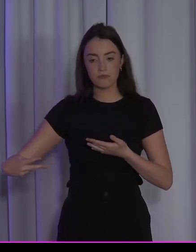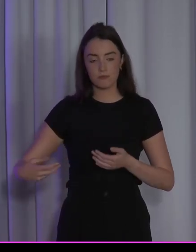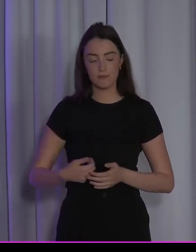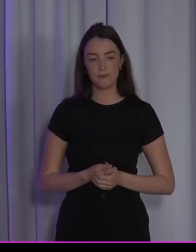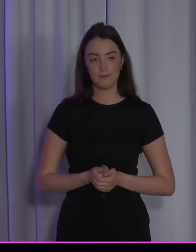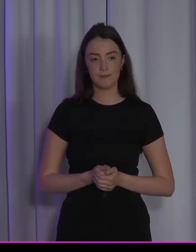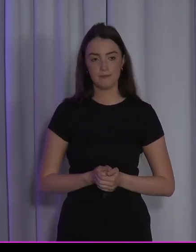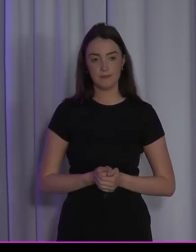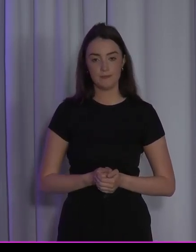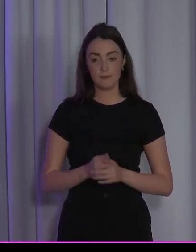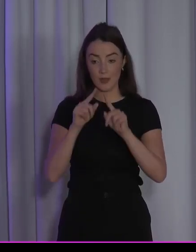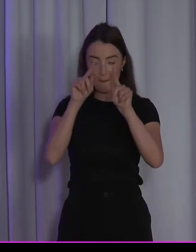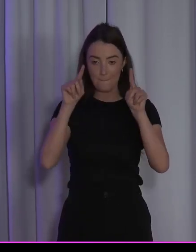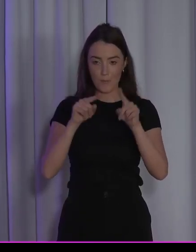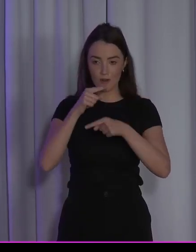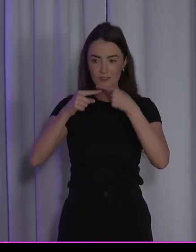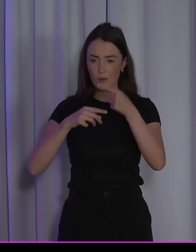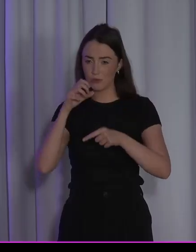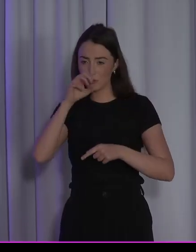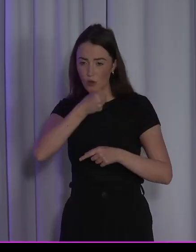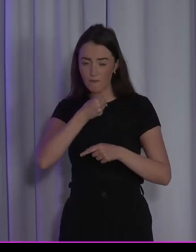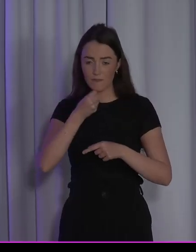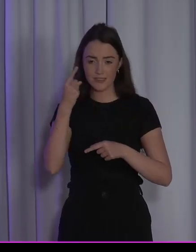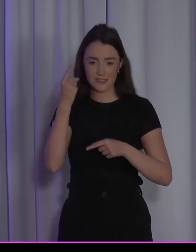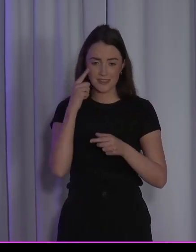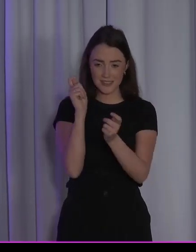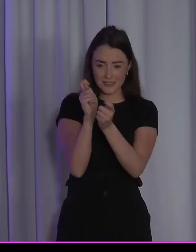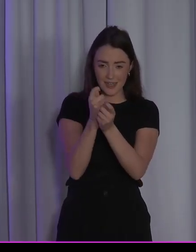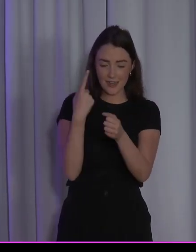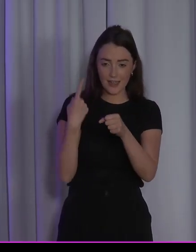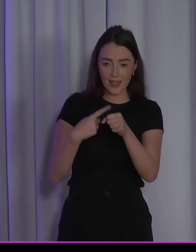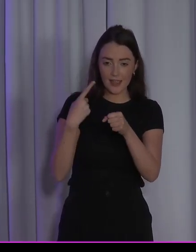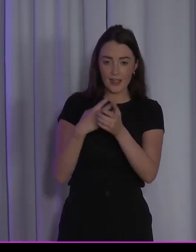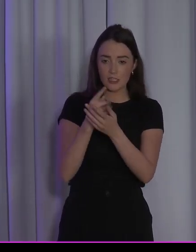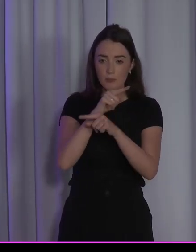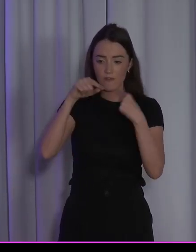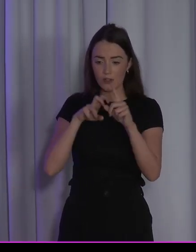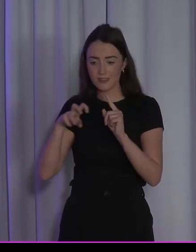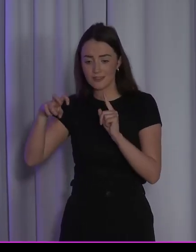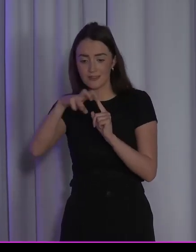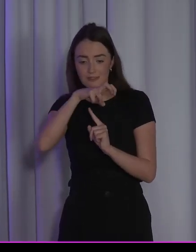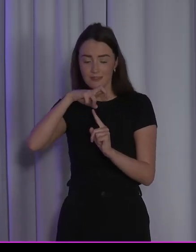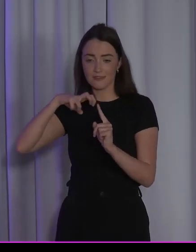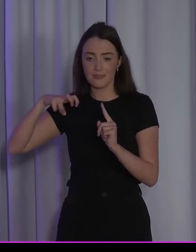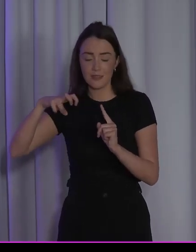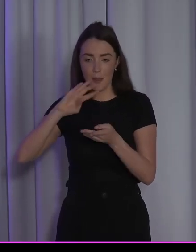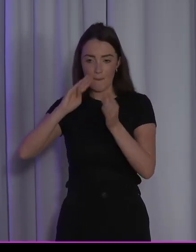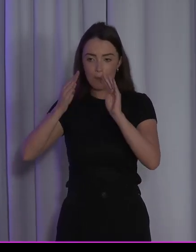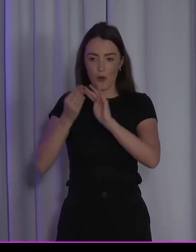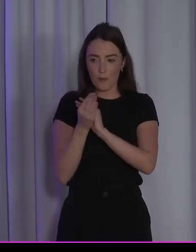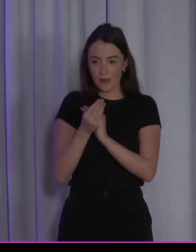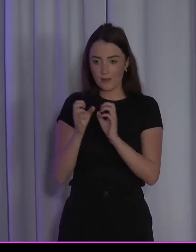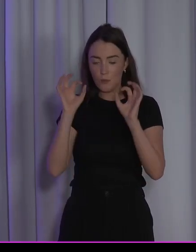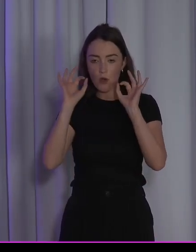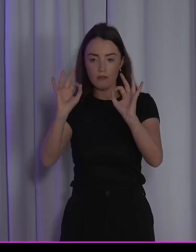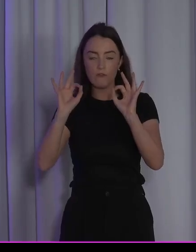The great grey box is tough and tight. Some of us are Spider-Manning around its edges, becoming neighborhood